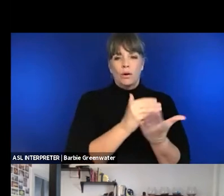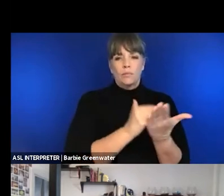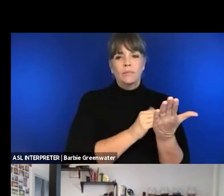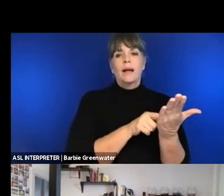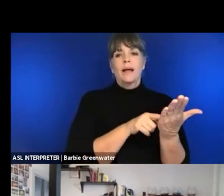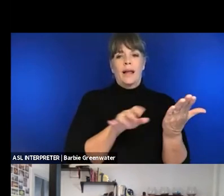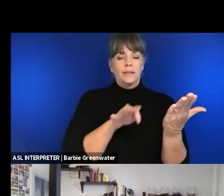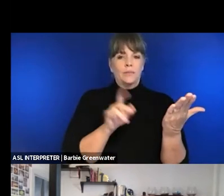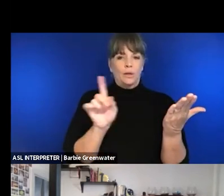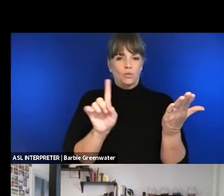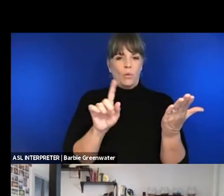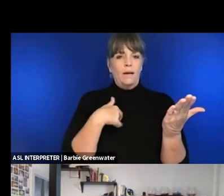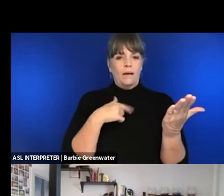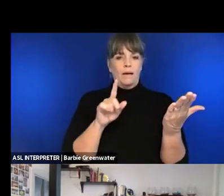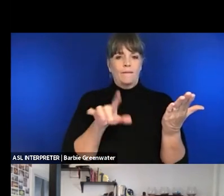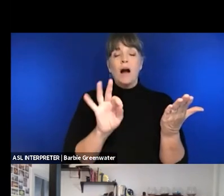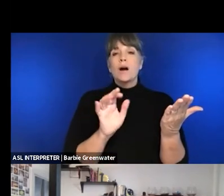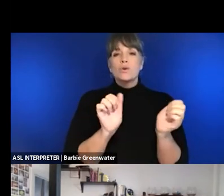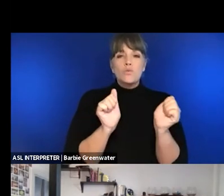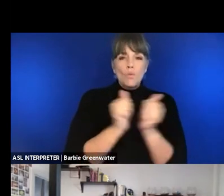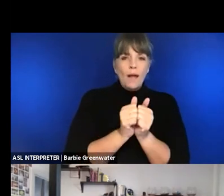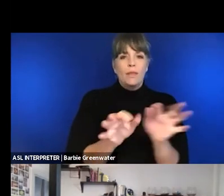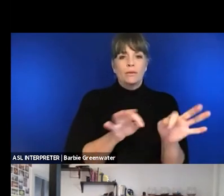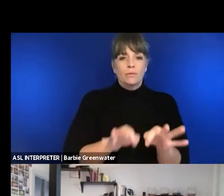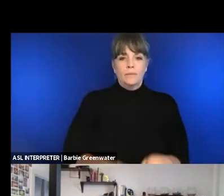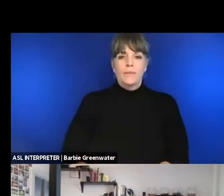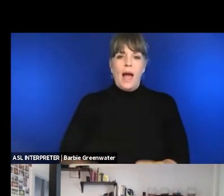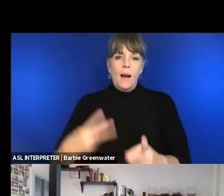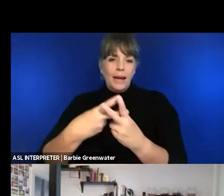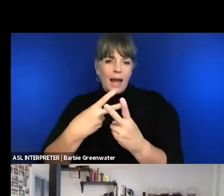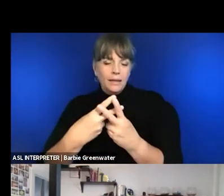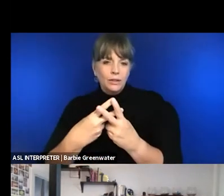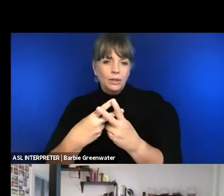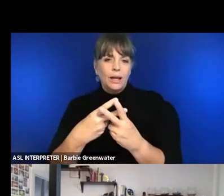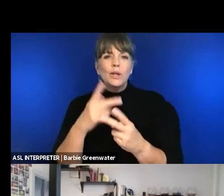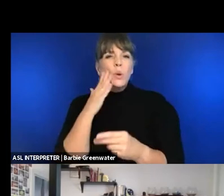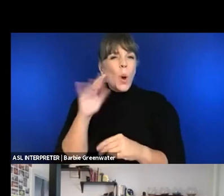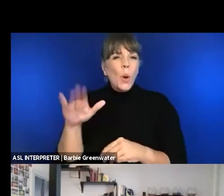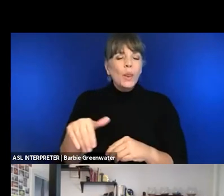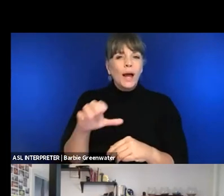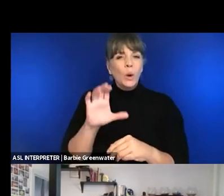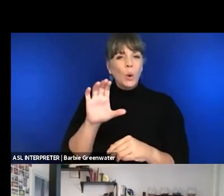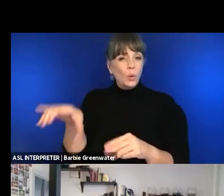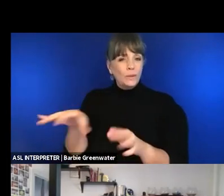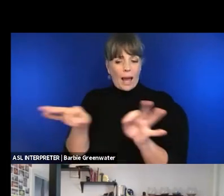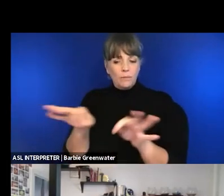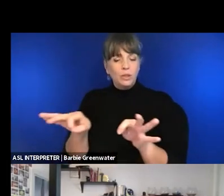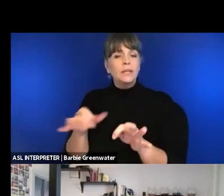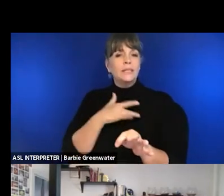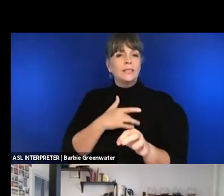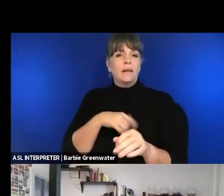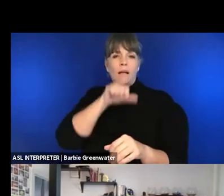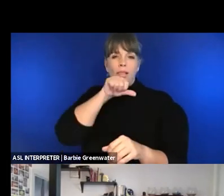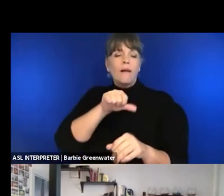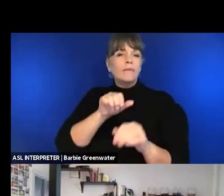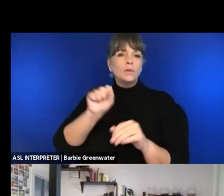description. Thanks. How about a hashtag? I know the closed caption community loves when people use social media to